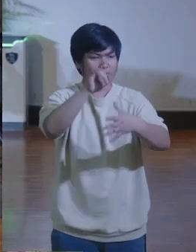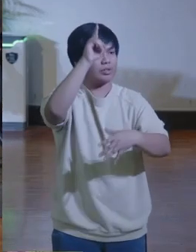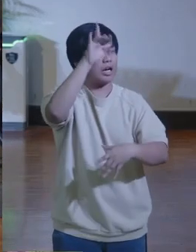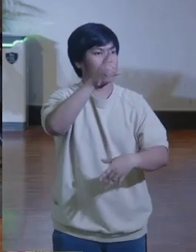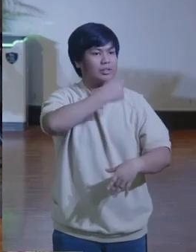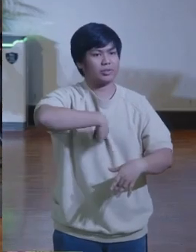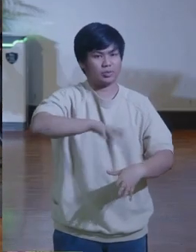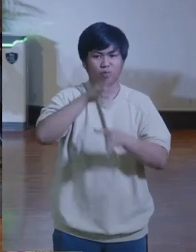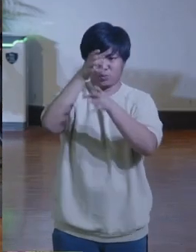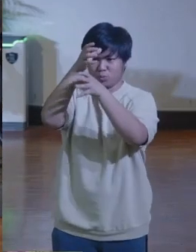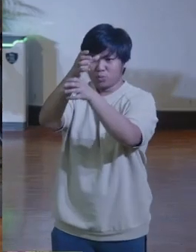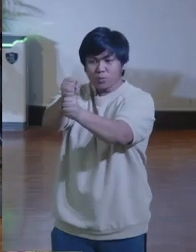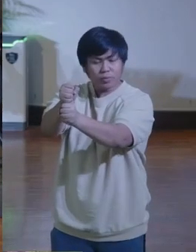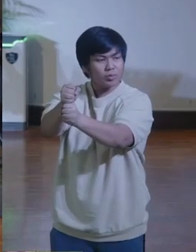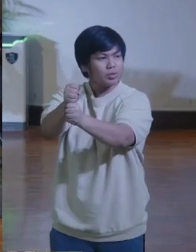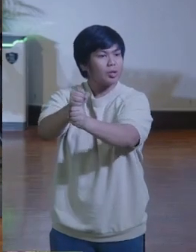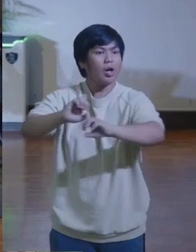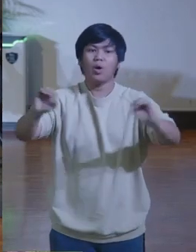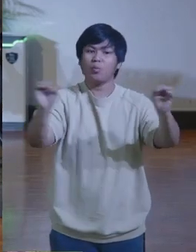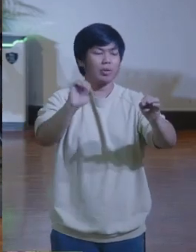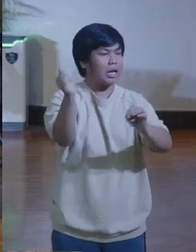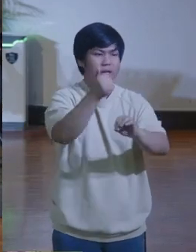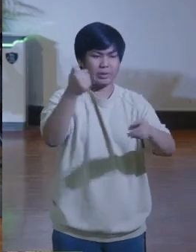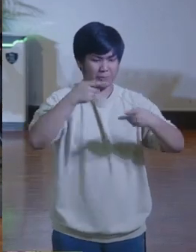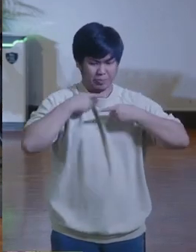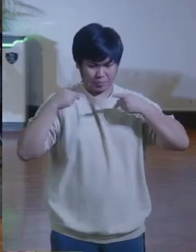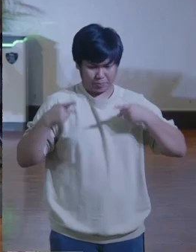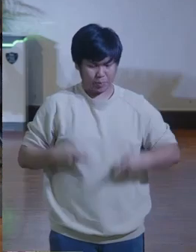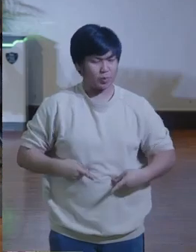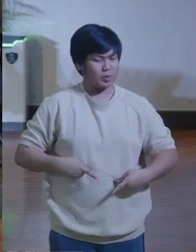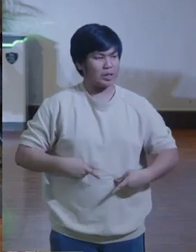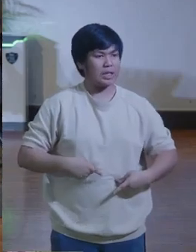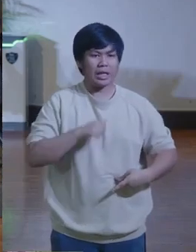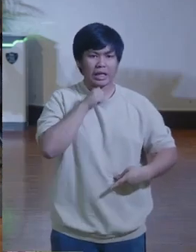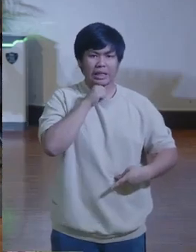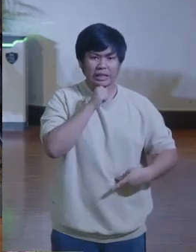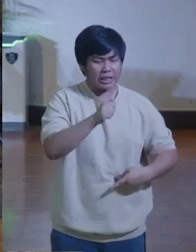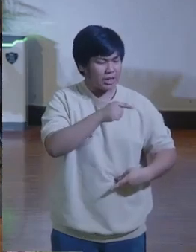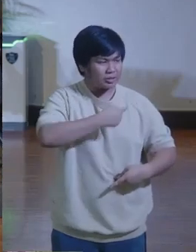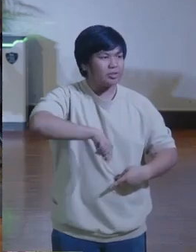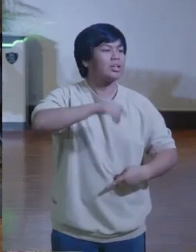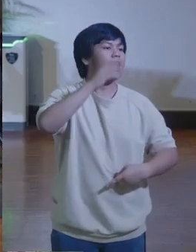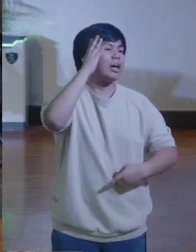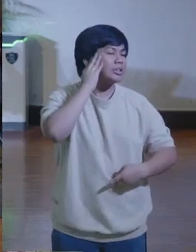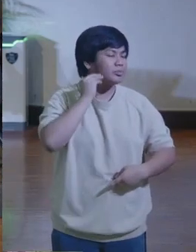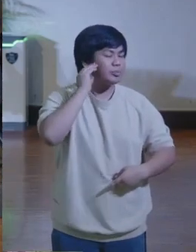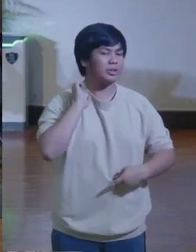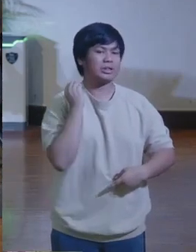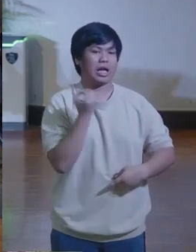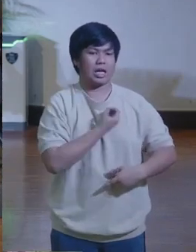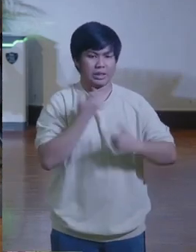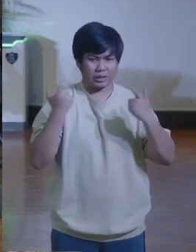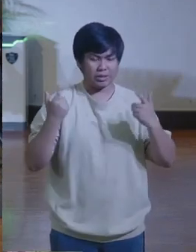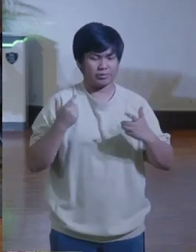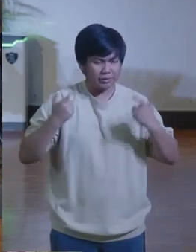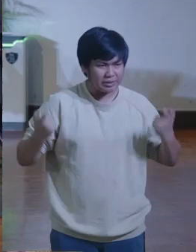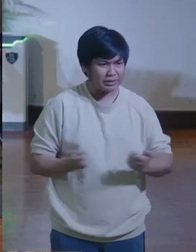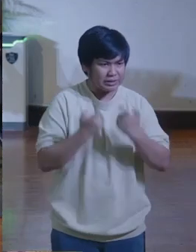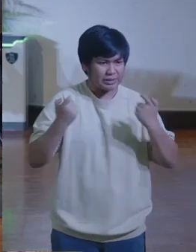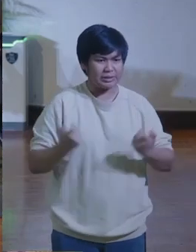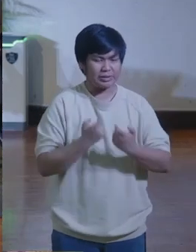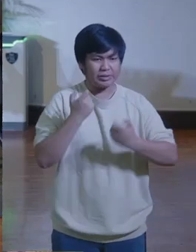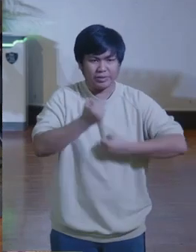our confession. For we do not have a high priest who is unable to sympathize with our weaknesses, but one who in every